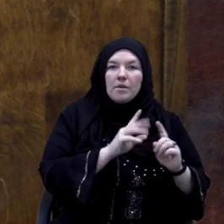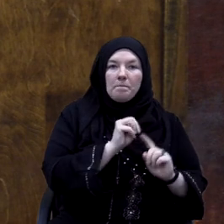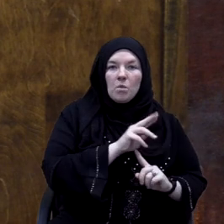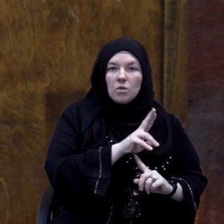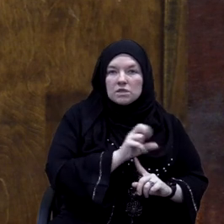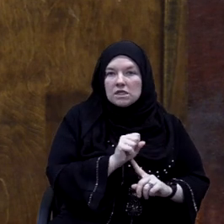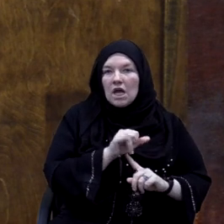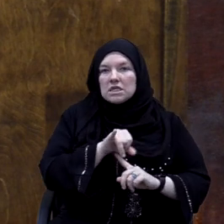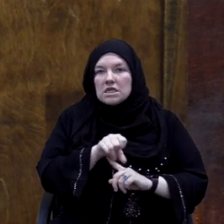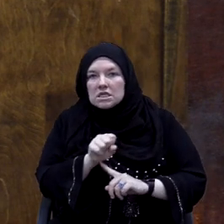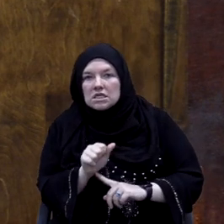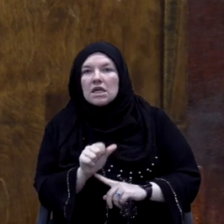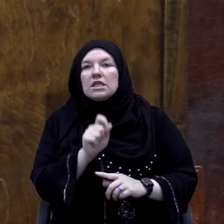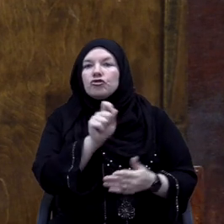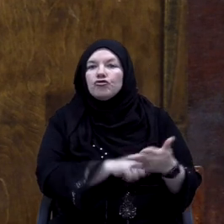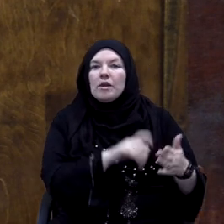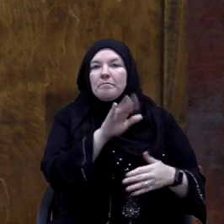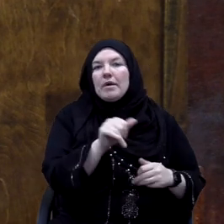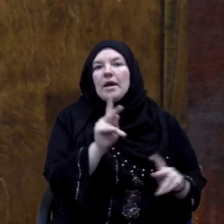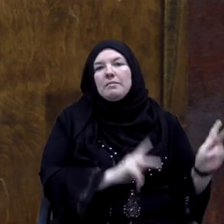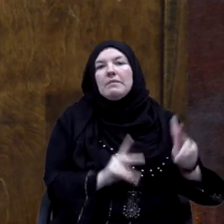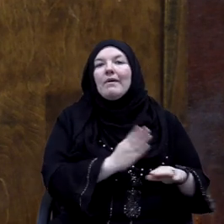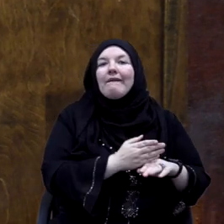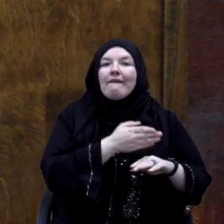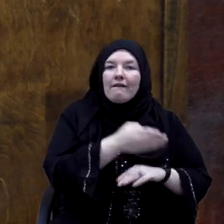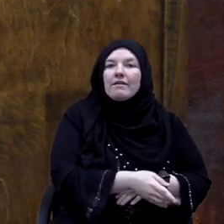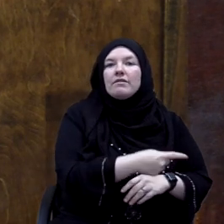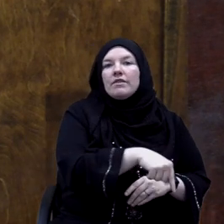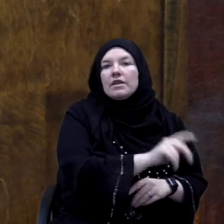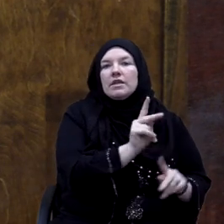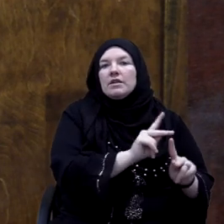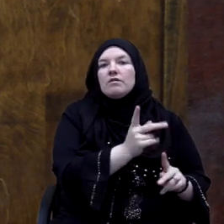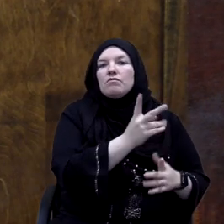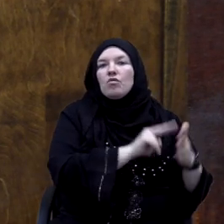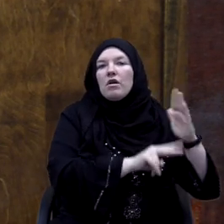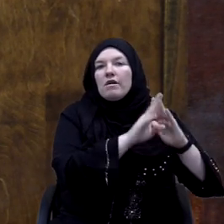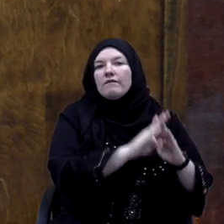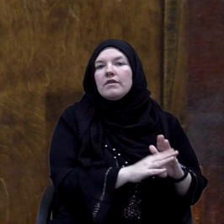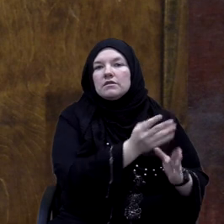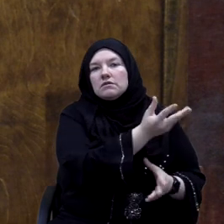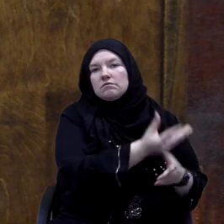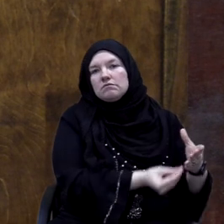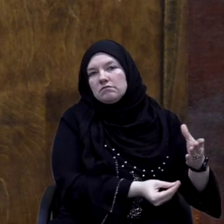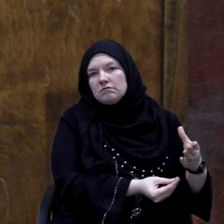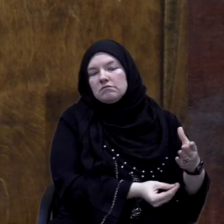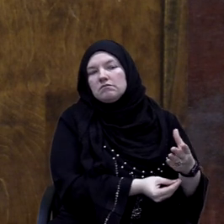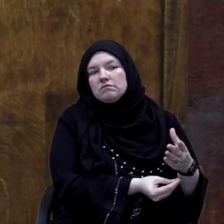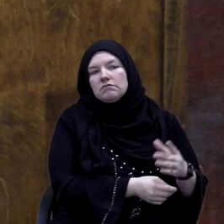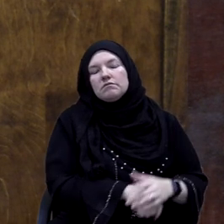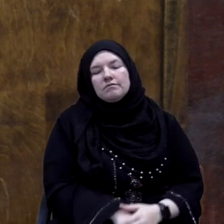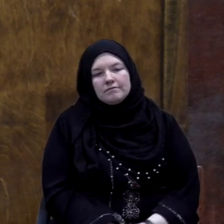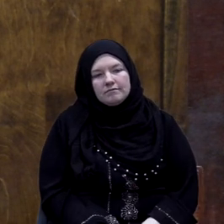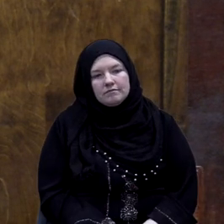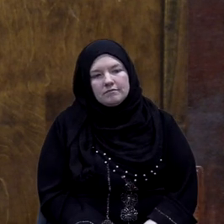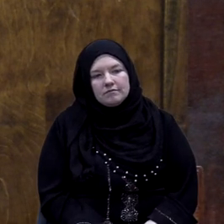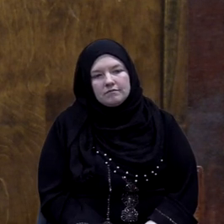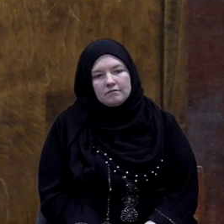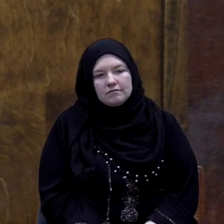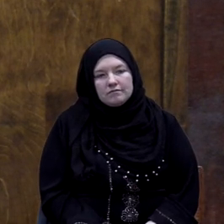else, it is written by people after these prophets had left life.